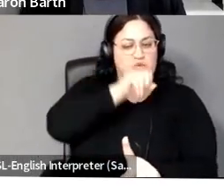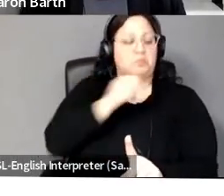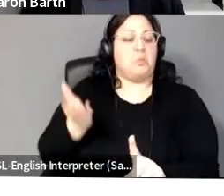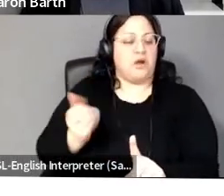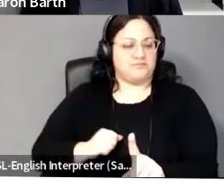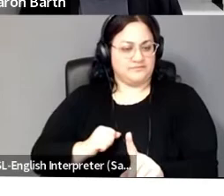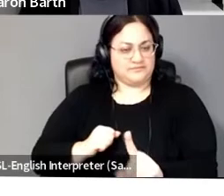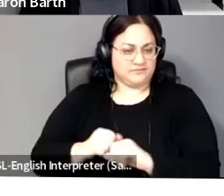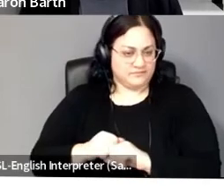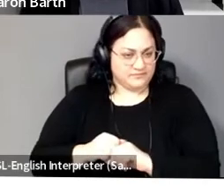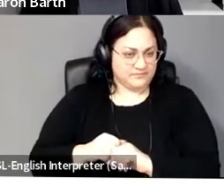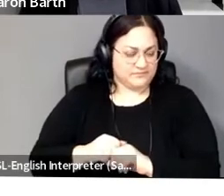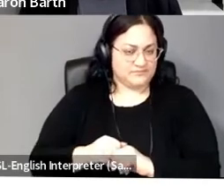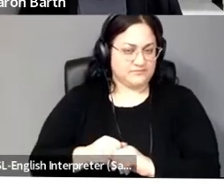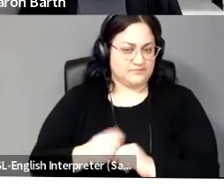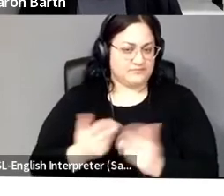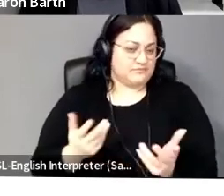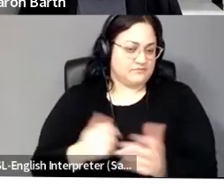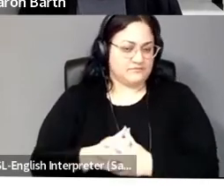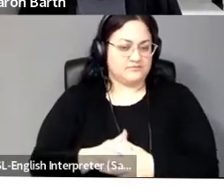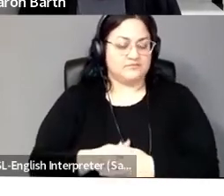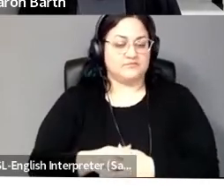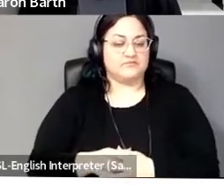What would you think of that client?